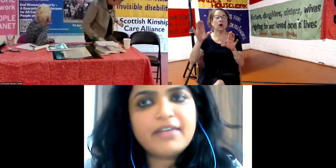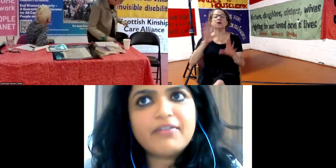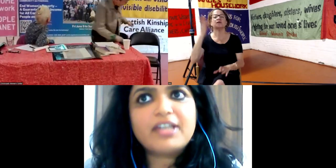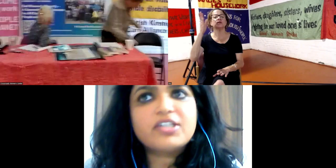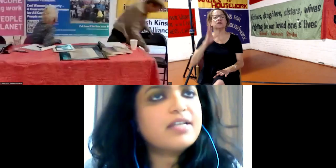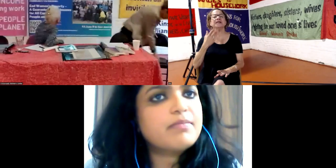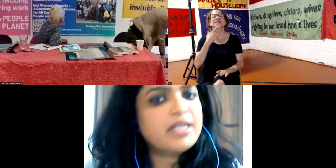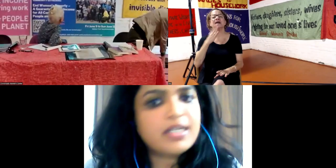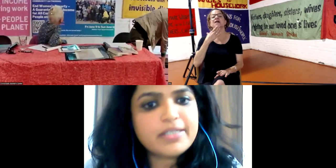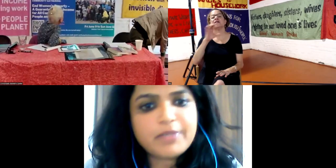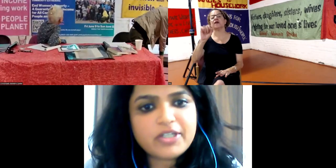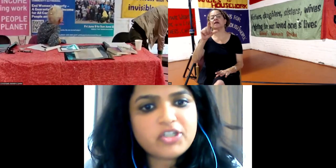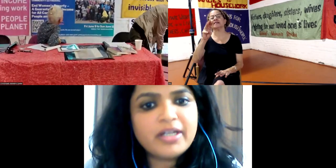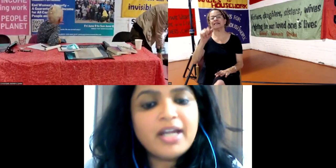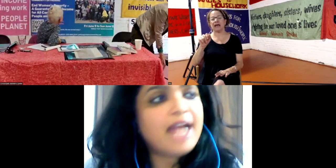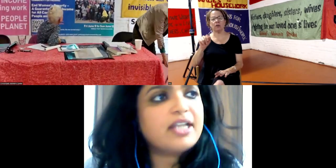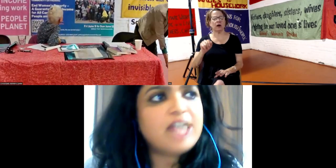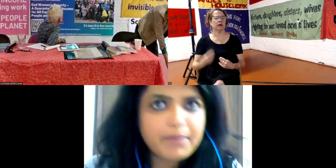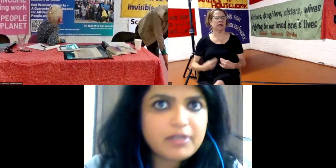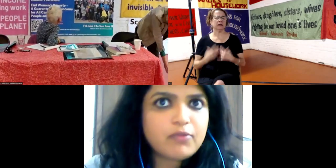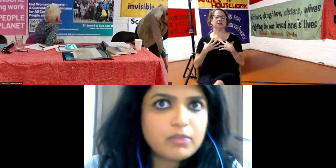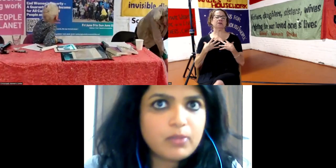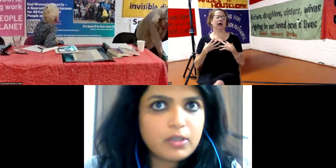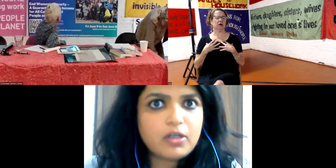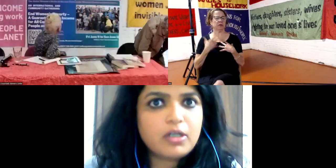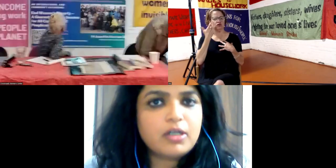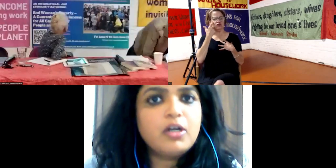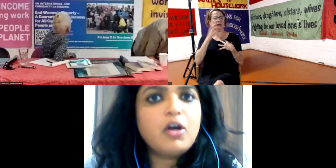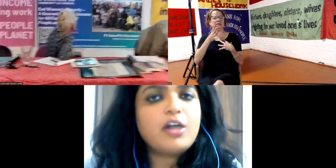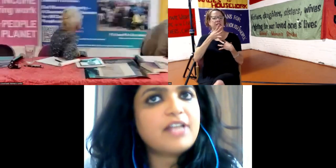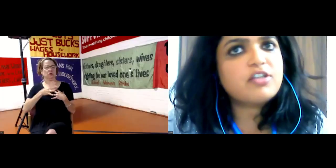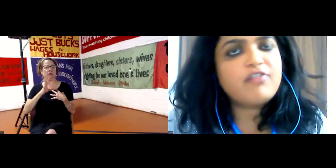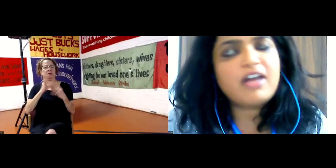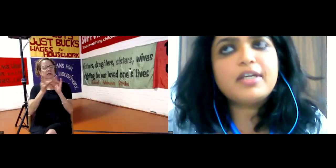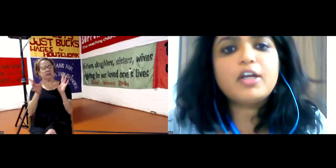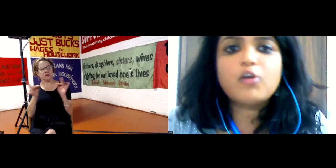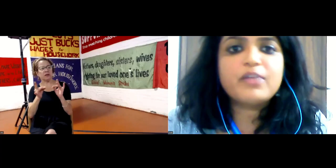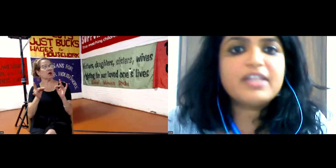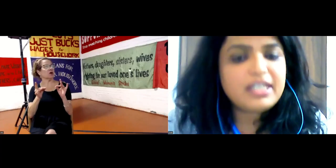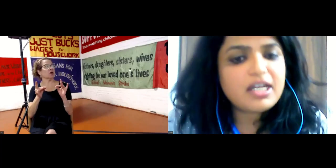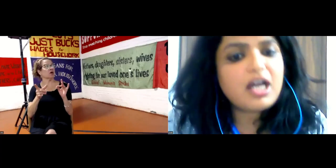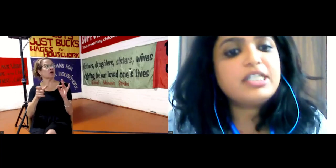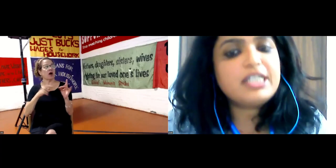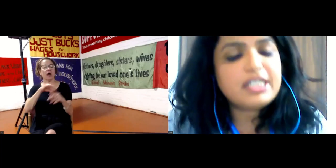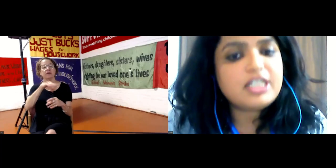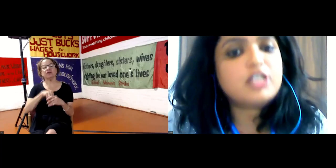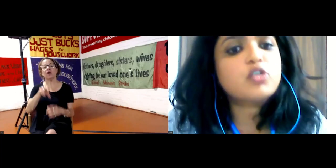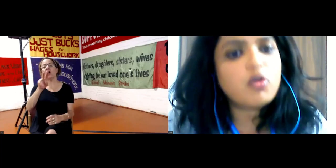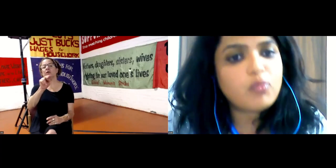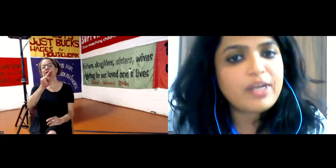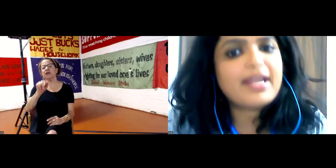she gave, and she has been an inspiration and a champion for the work on natural farming, along with Nina,